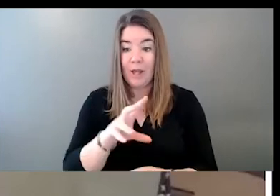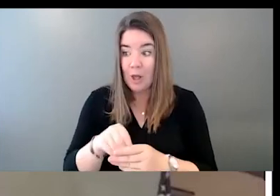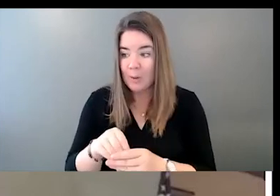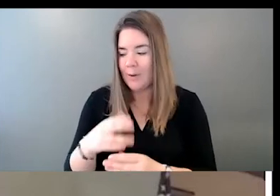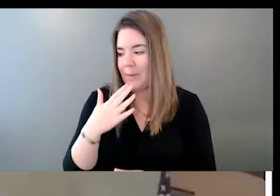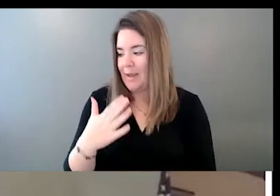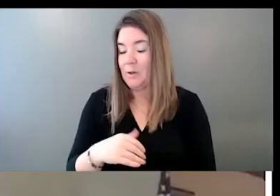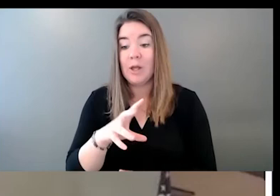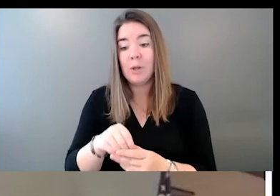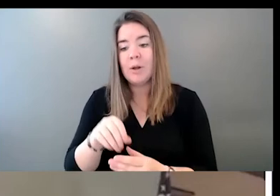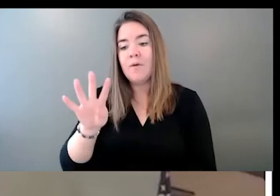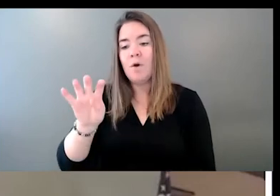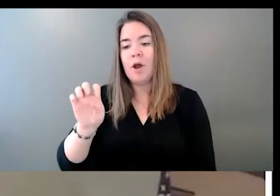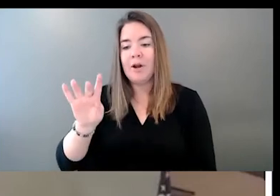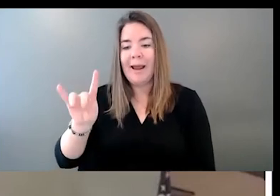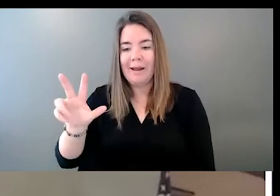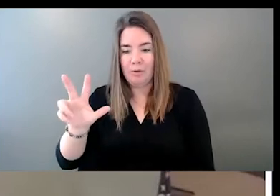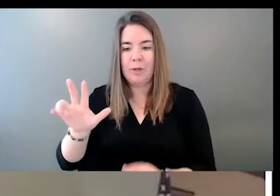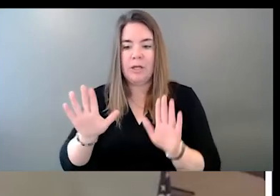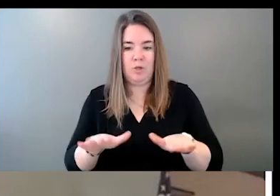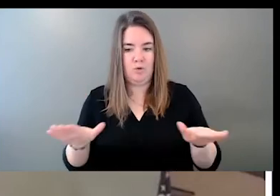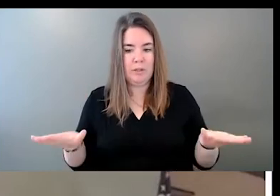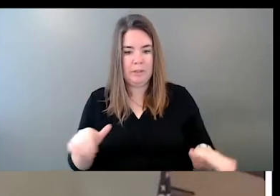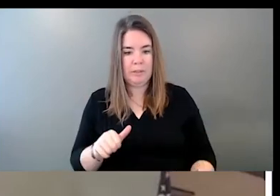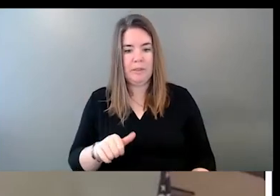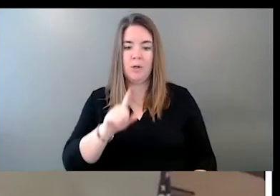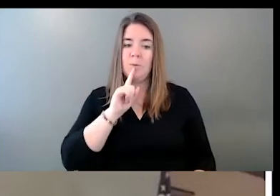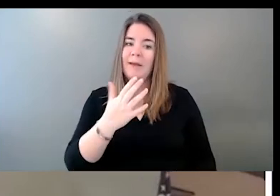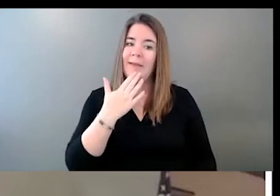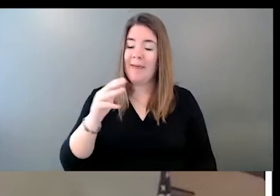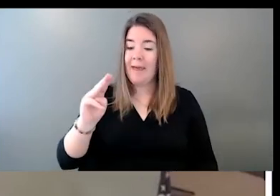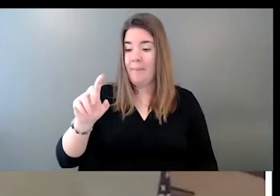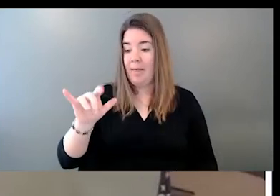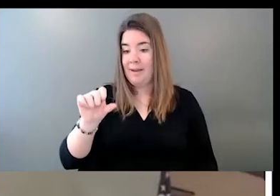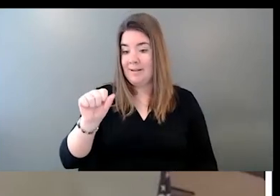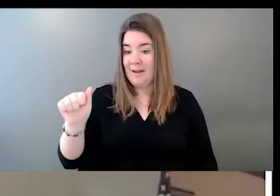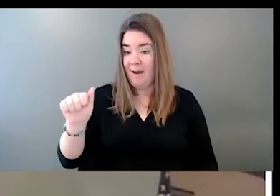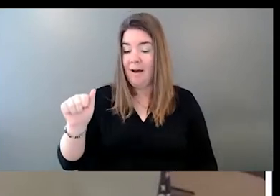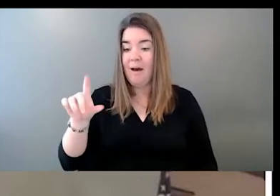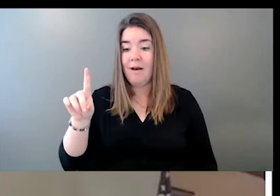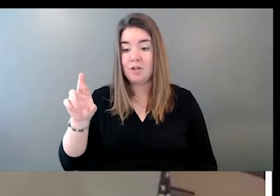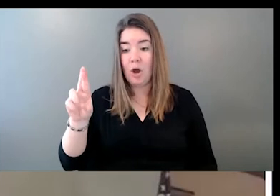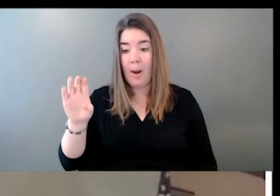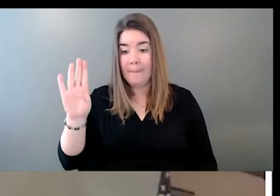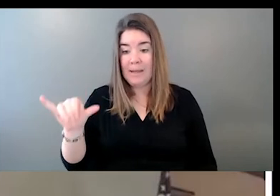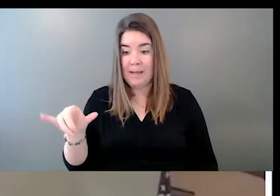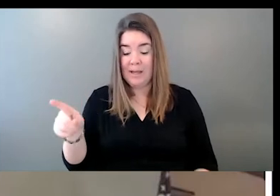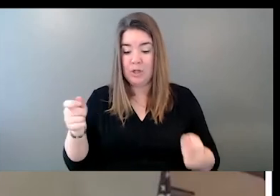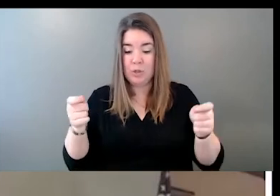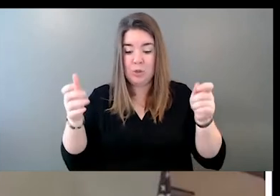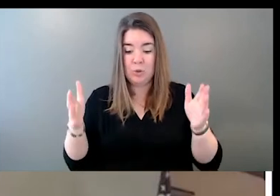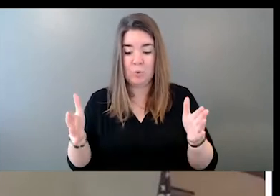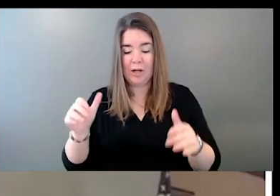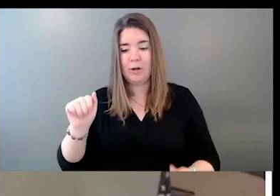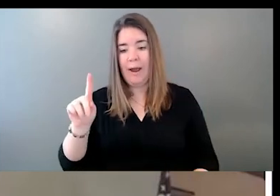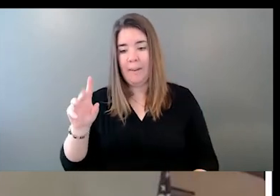including 483 children. I'd like to thank Melissa Darby, Director of Grants Administration at OCJS, for